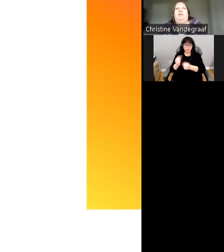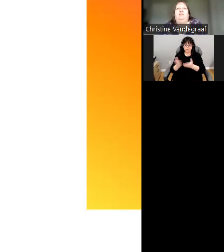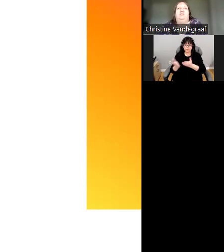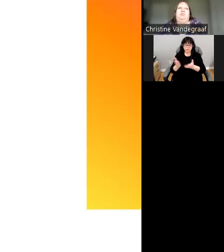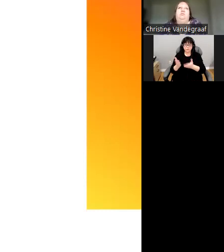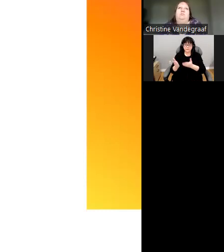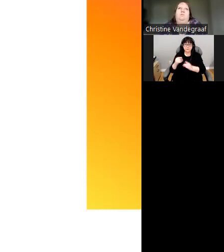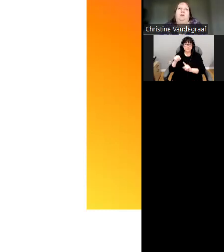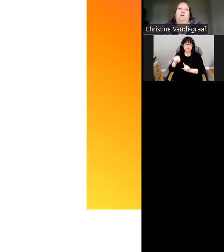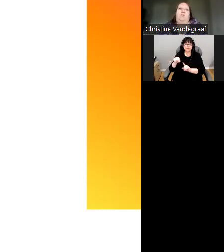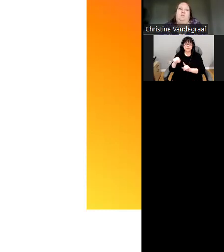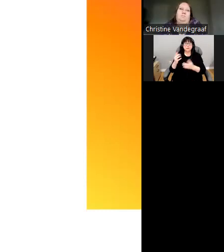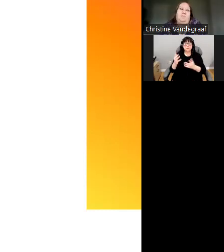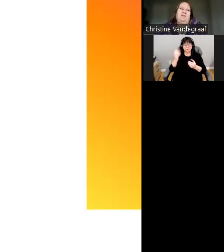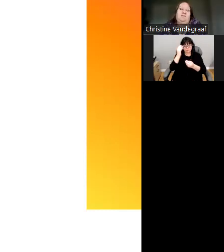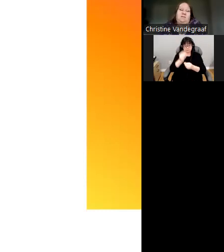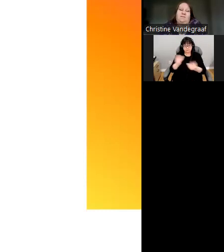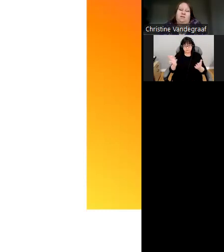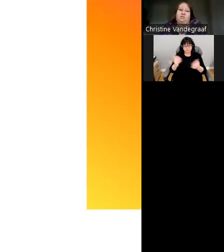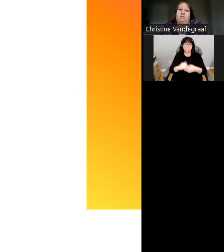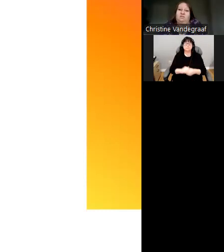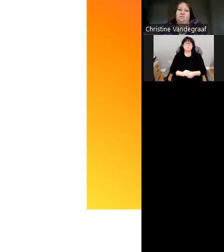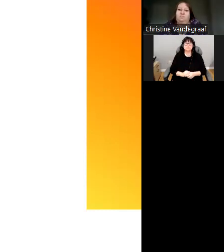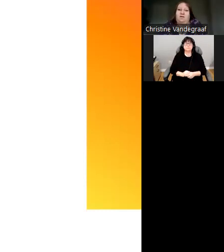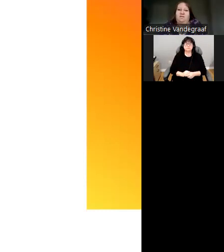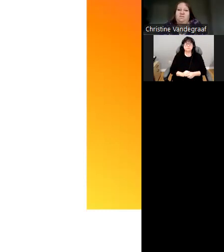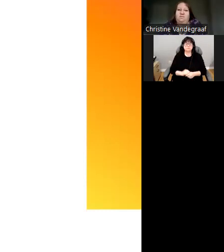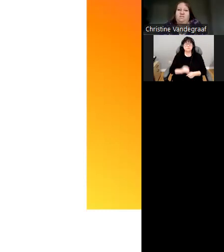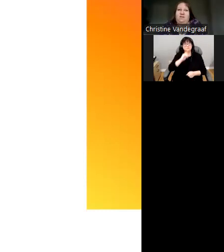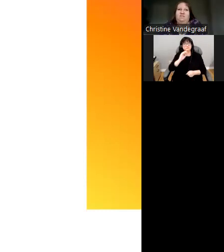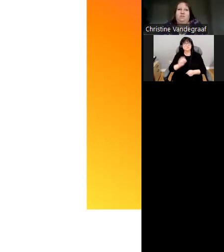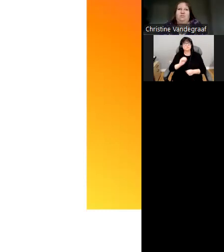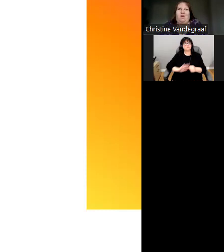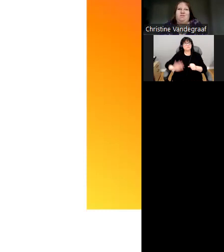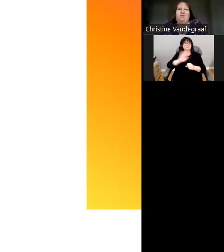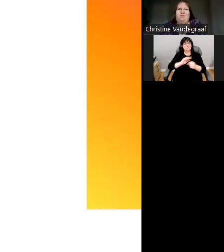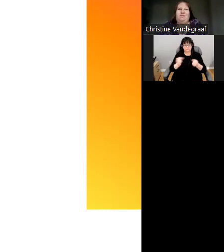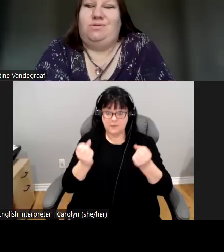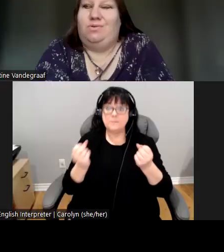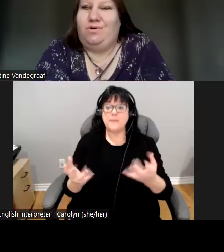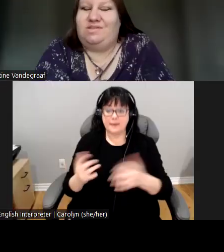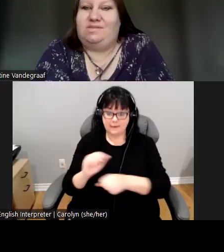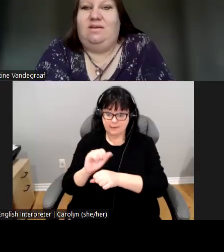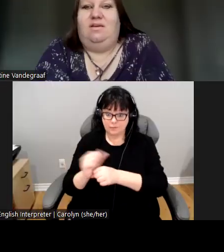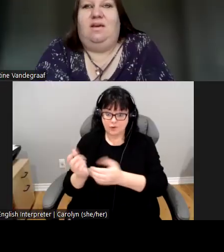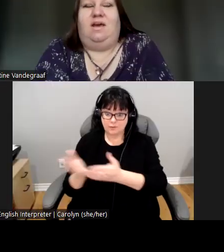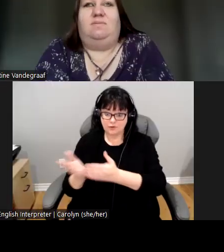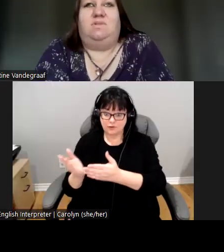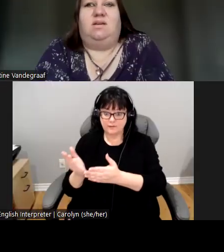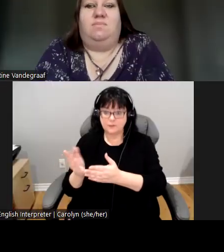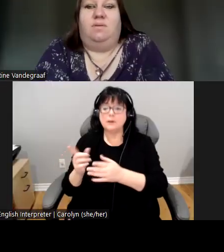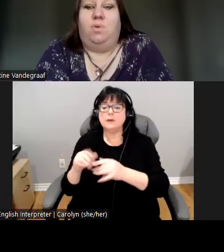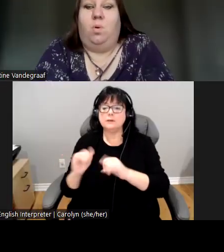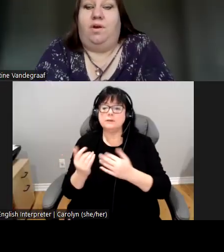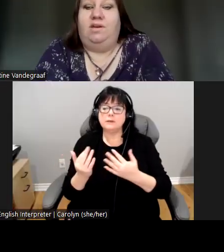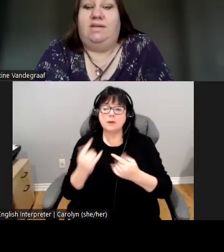going into, or many of them actually across the province. We're just waiting for Toronto and the two norths to